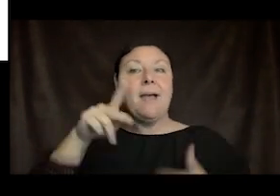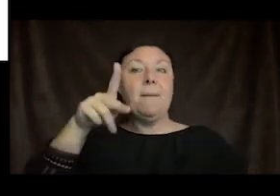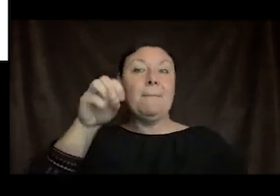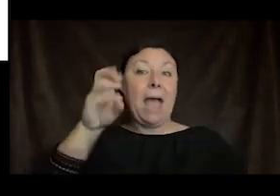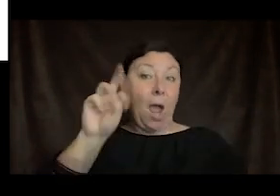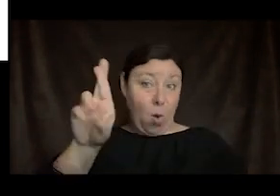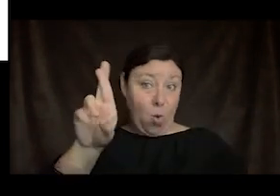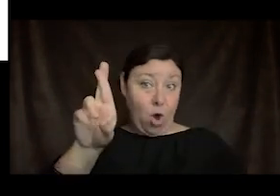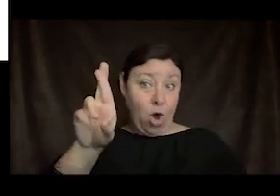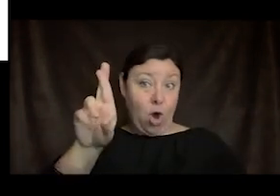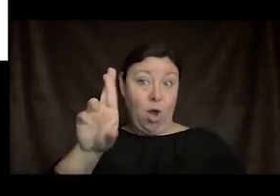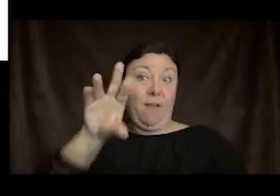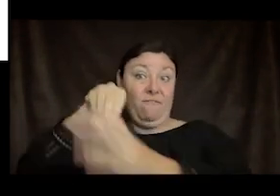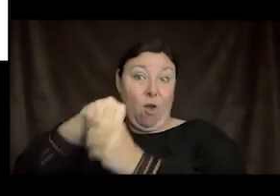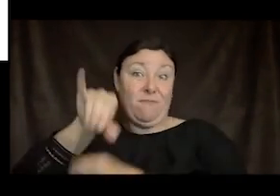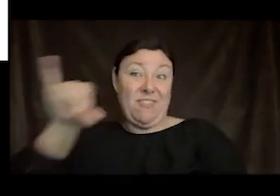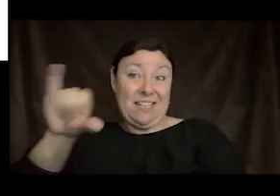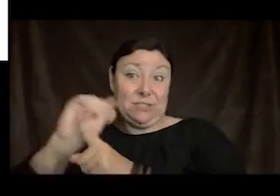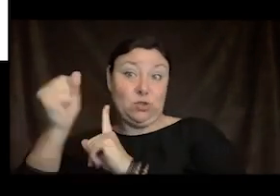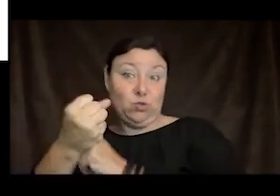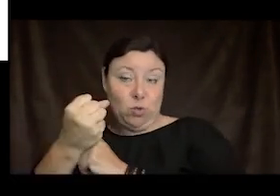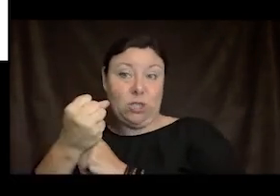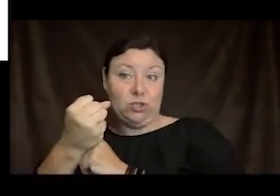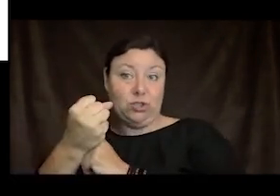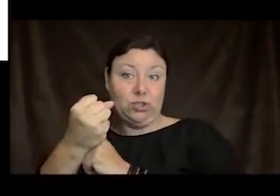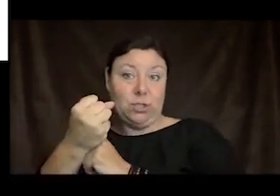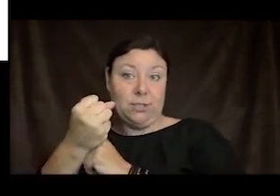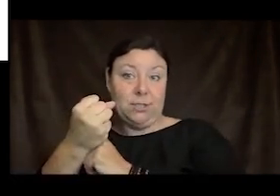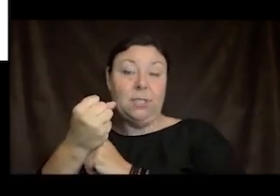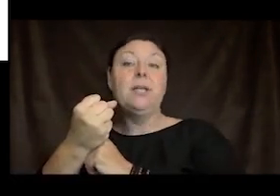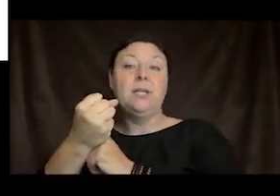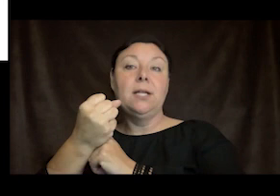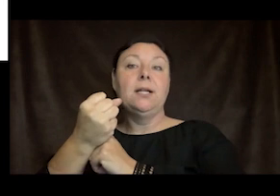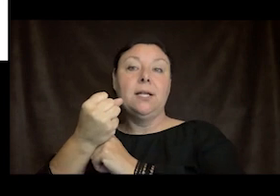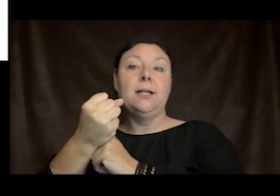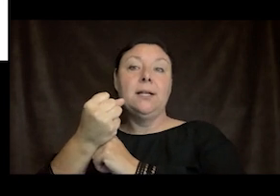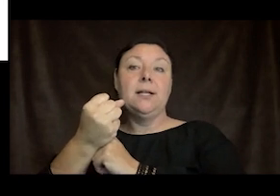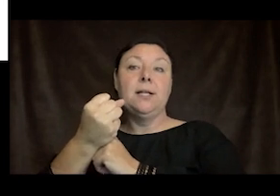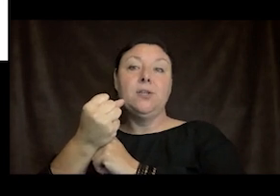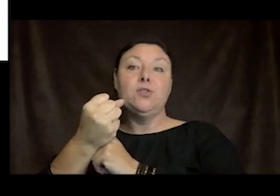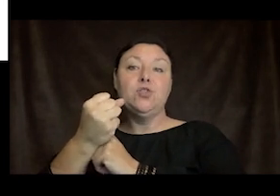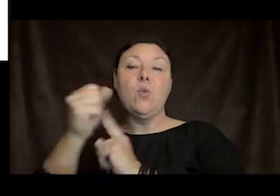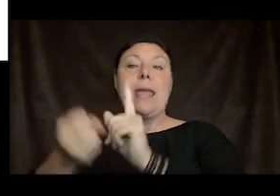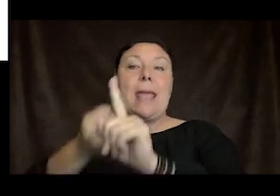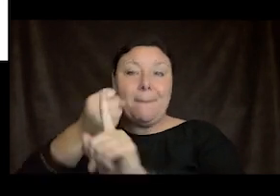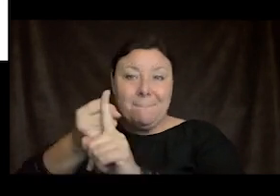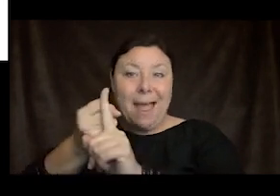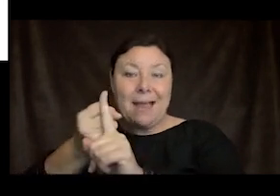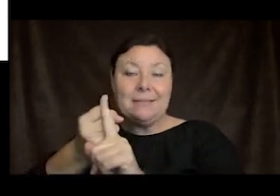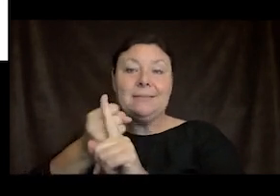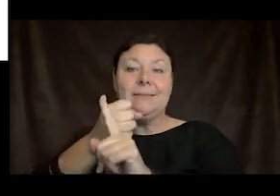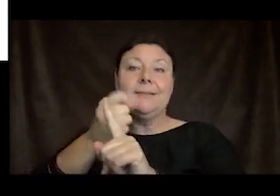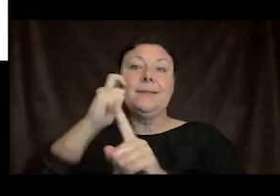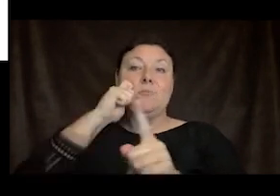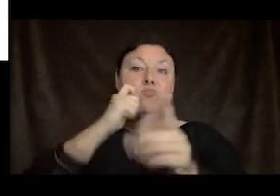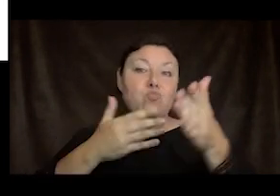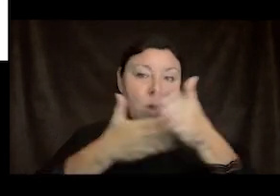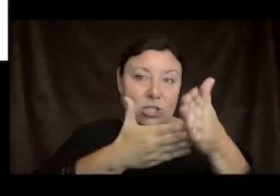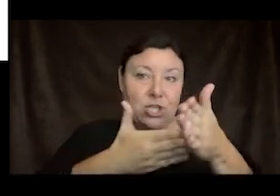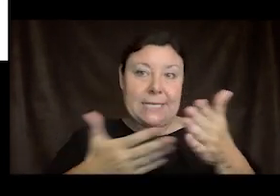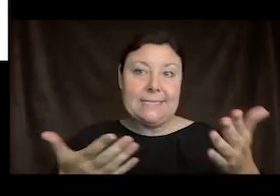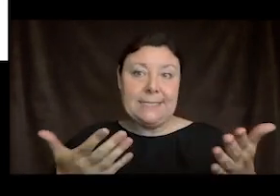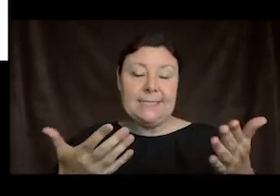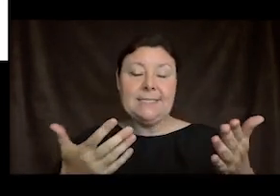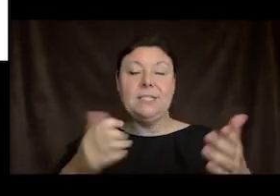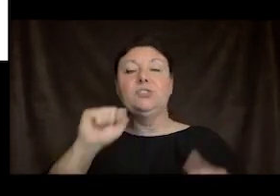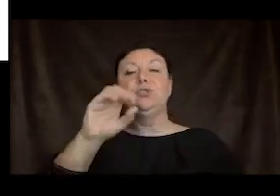power in order for there to be prejudice that can have an impact on someone's life. And so the